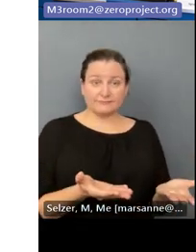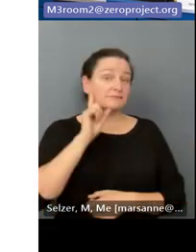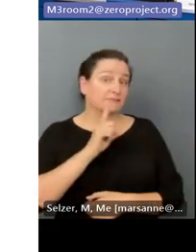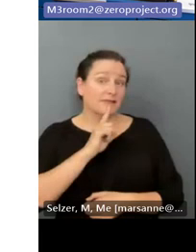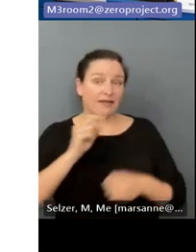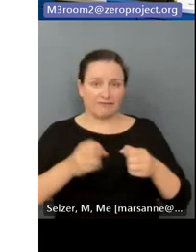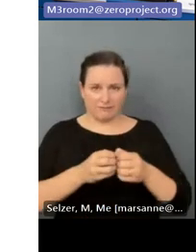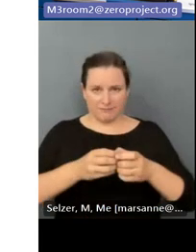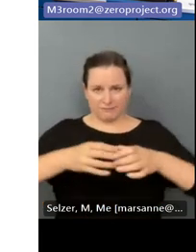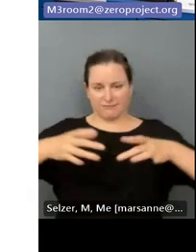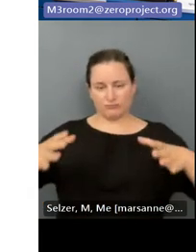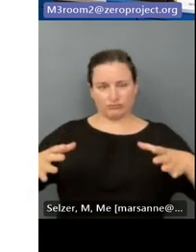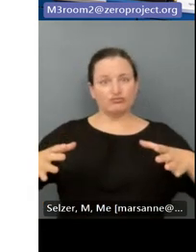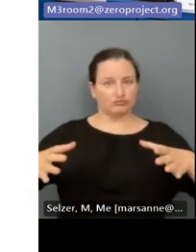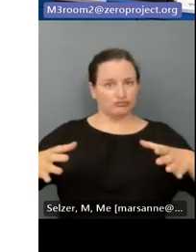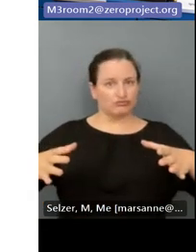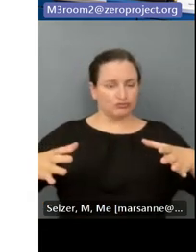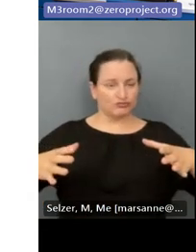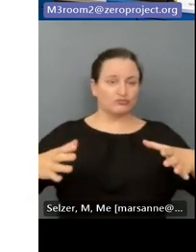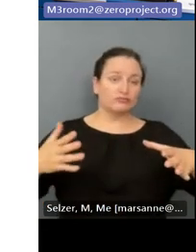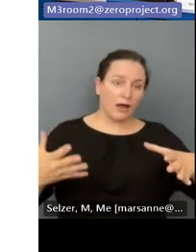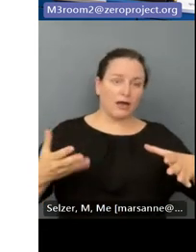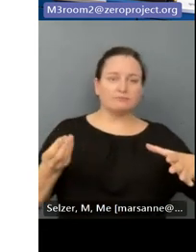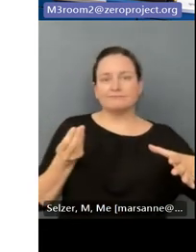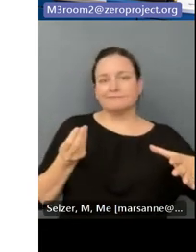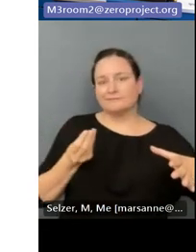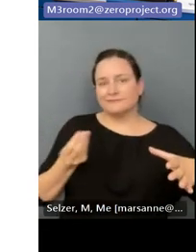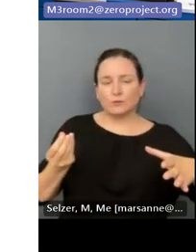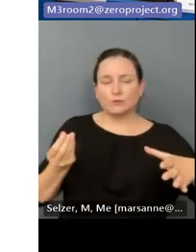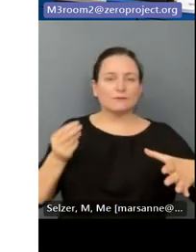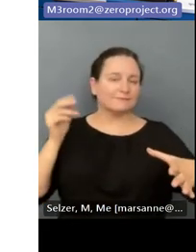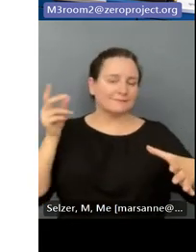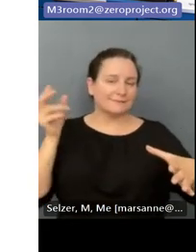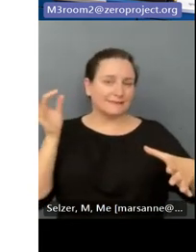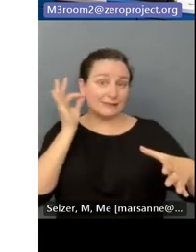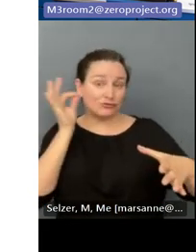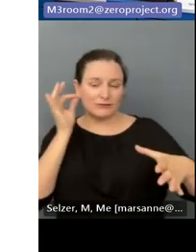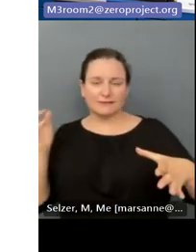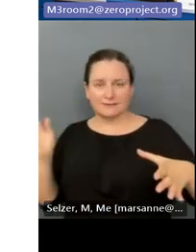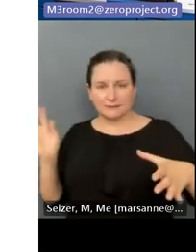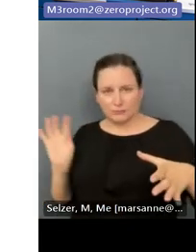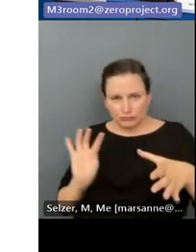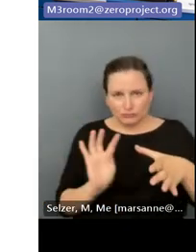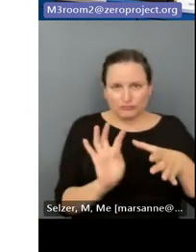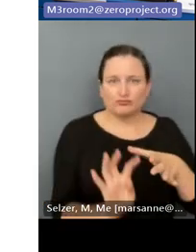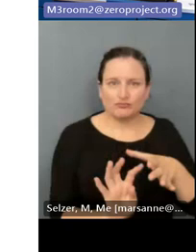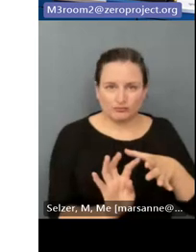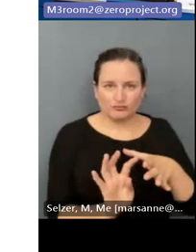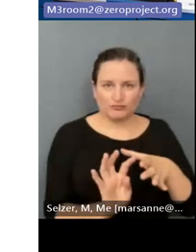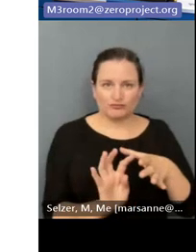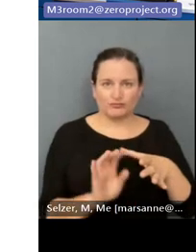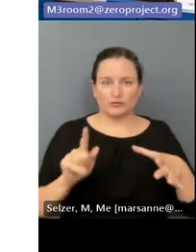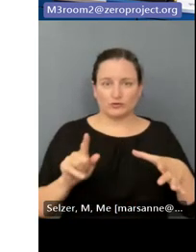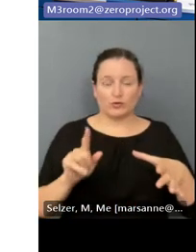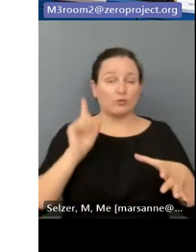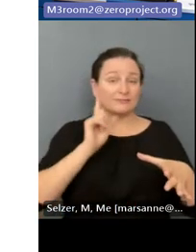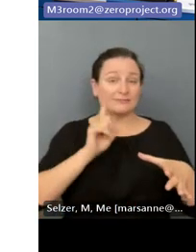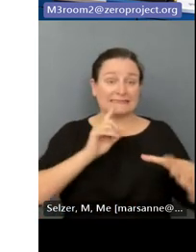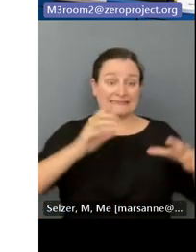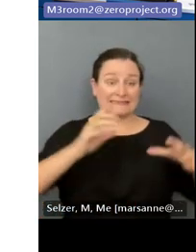students population. And we have a group of hearing students that are included into the big group of